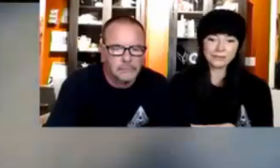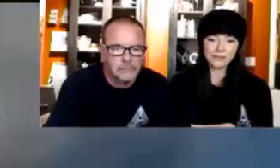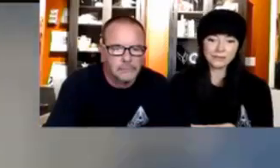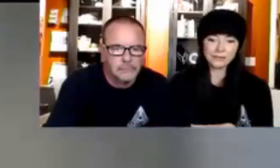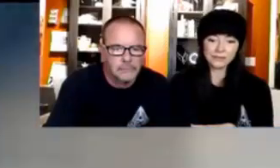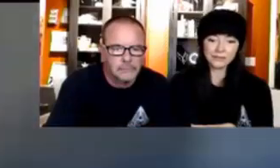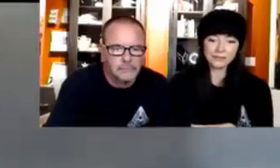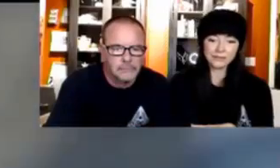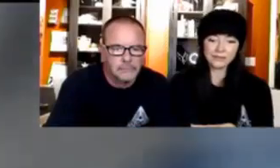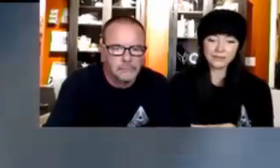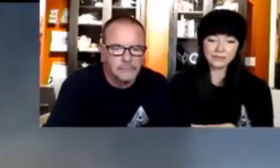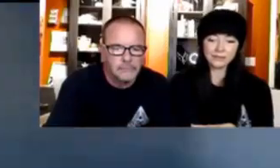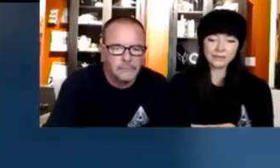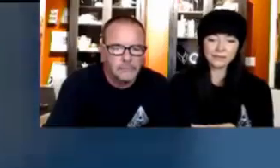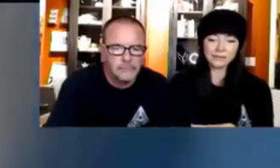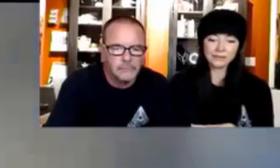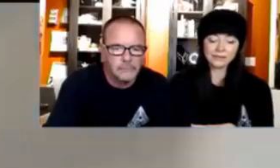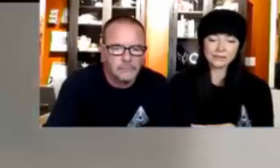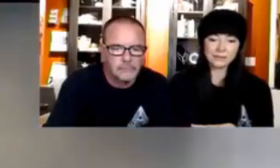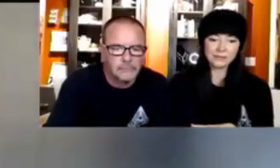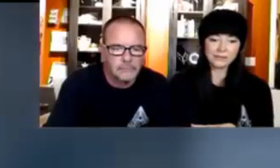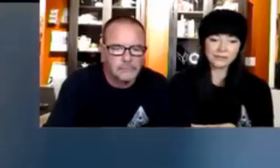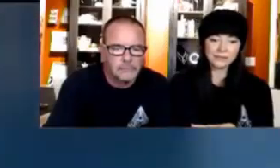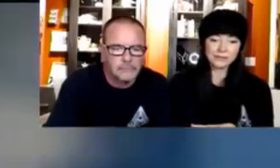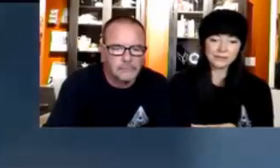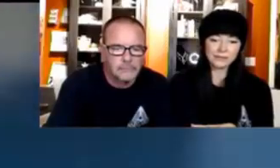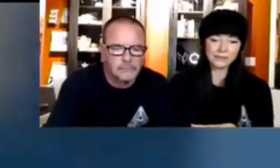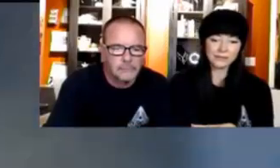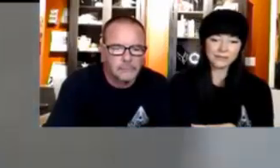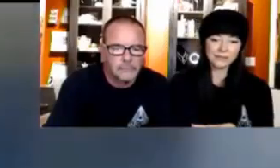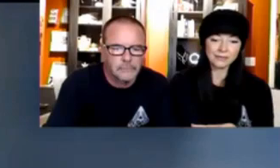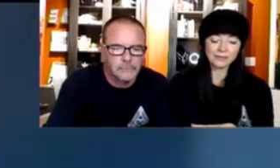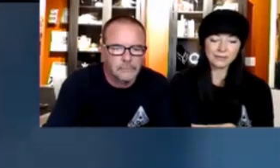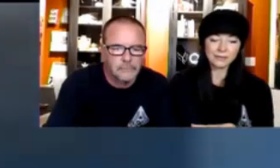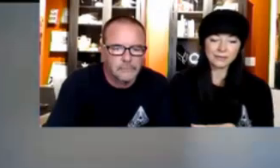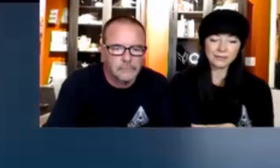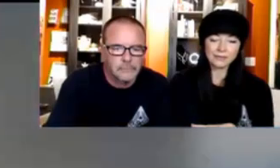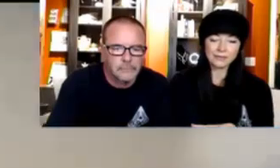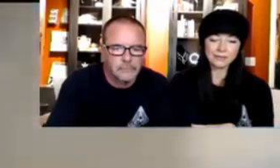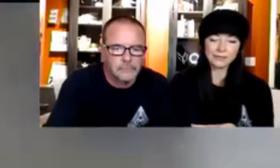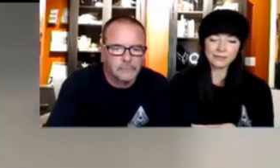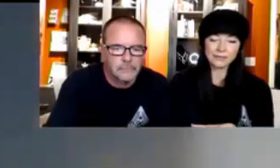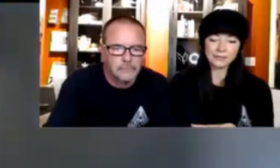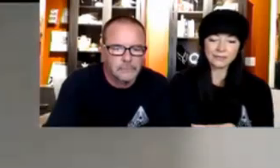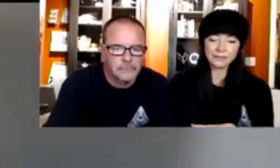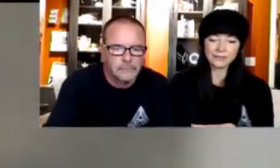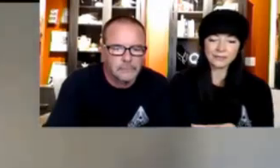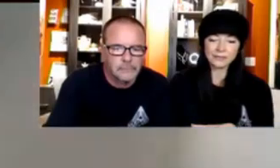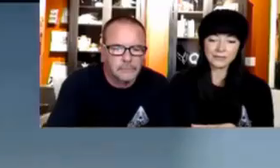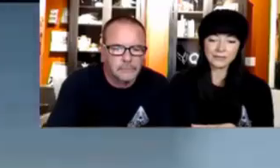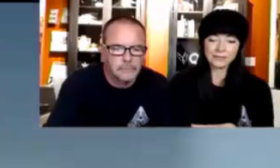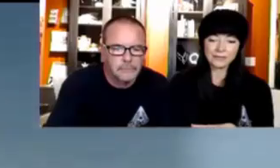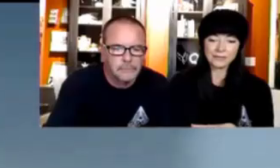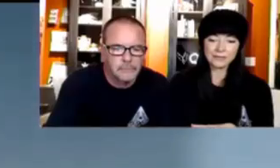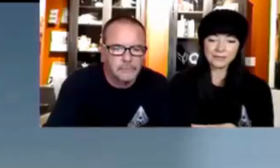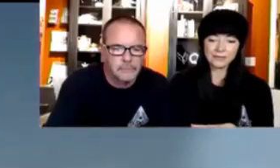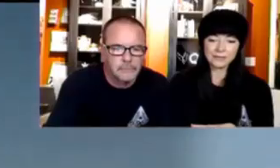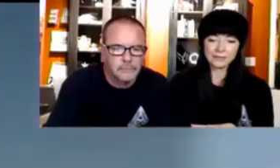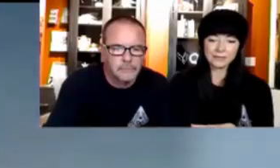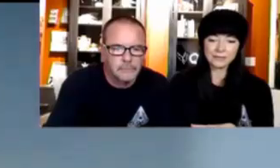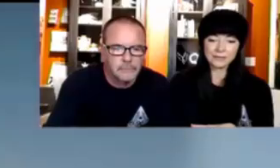number, transformed not just the ecosystem of the Yellowstone National Park, this huge area of land, but